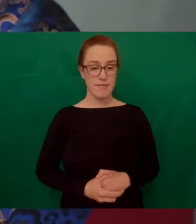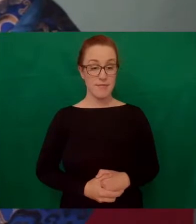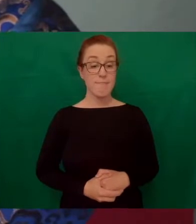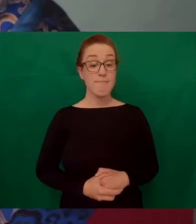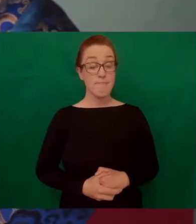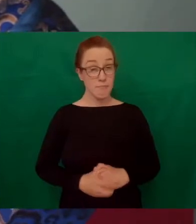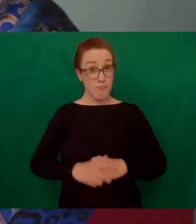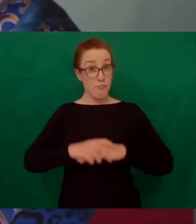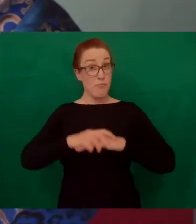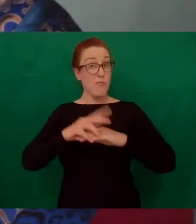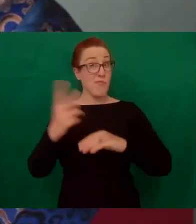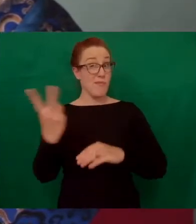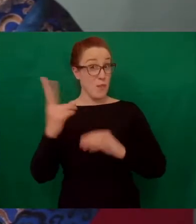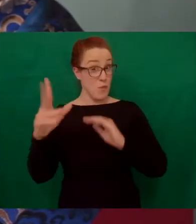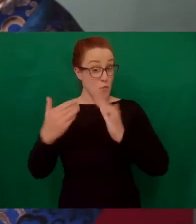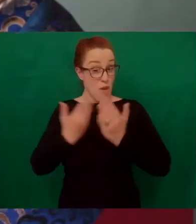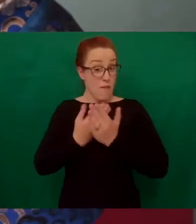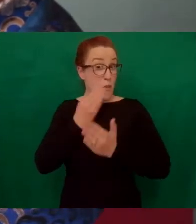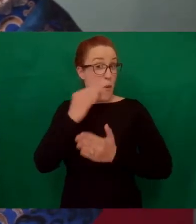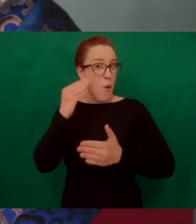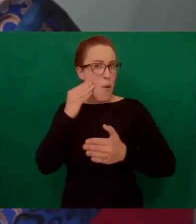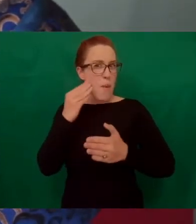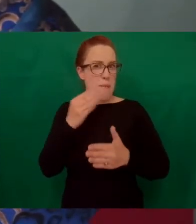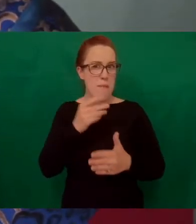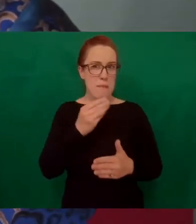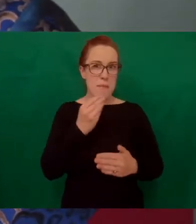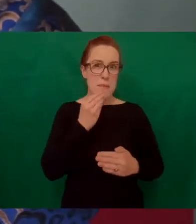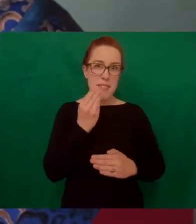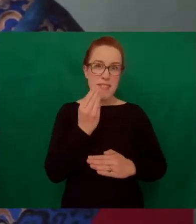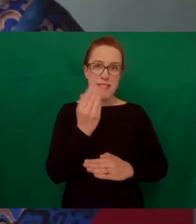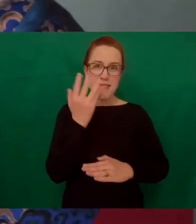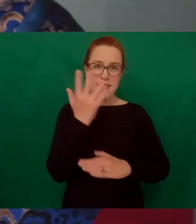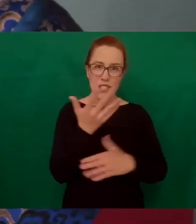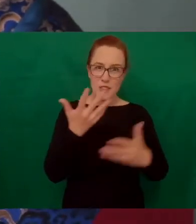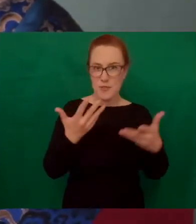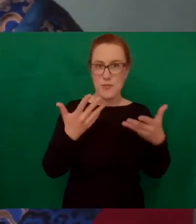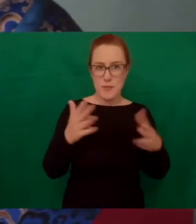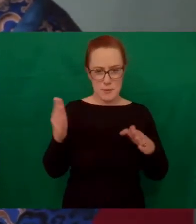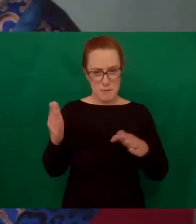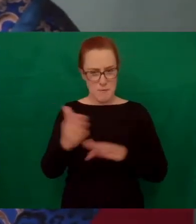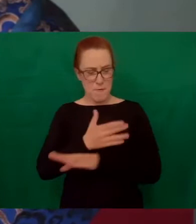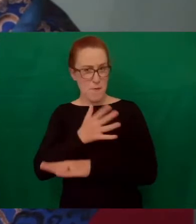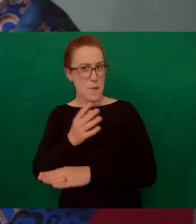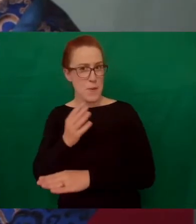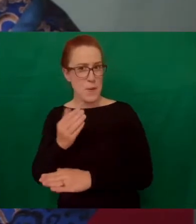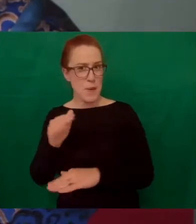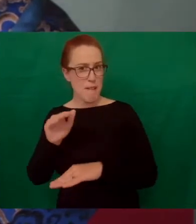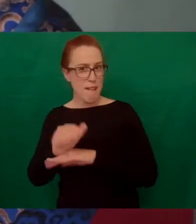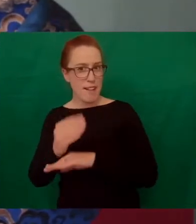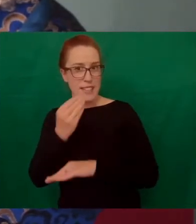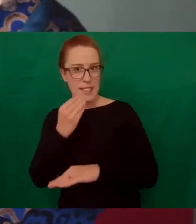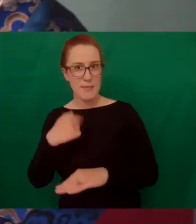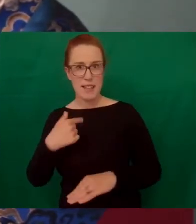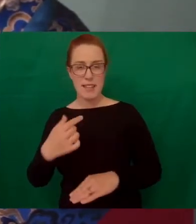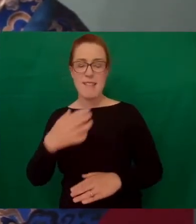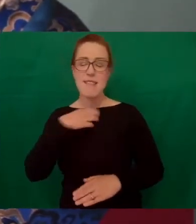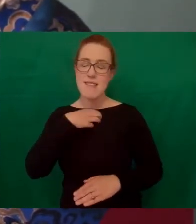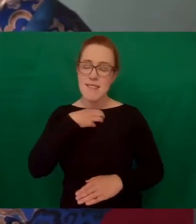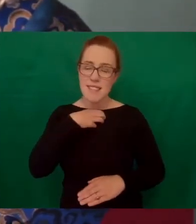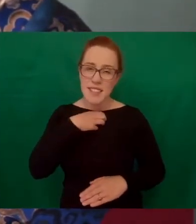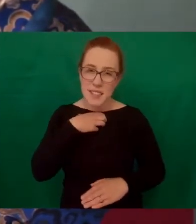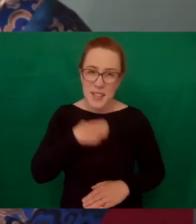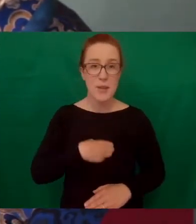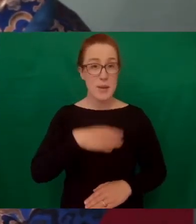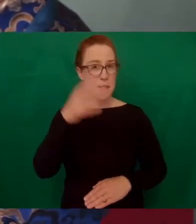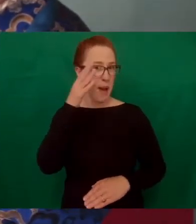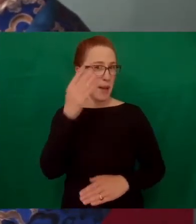When I get home, it's after lunch, but before dinner. I'm usually starving by then. Maddie fixes me a snack to